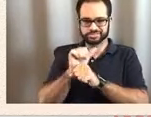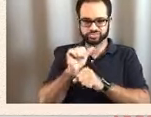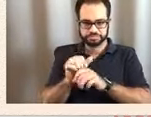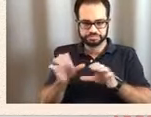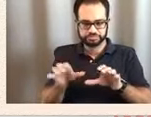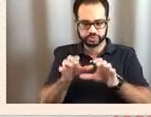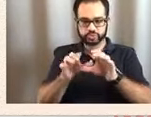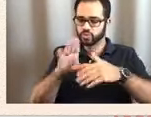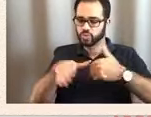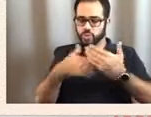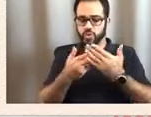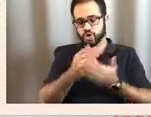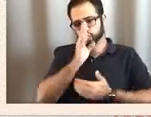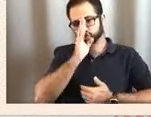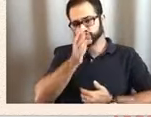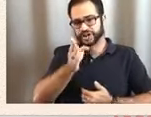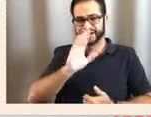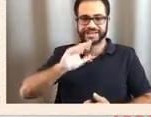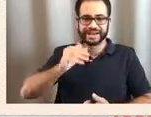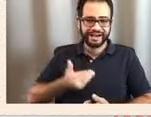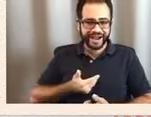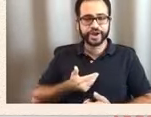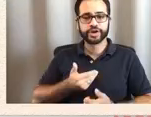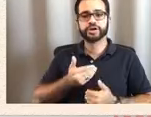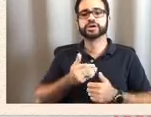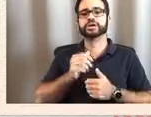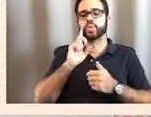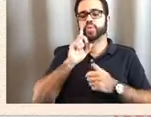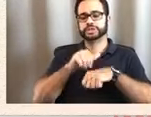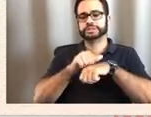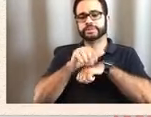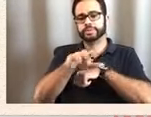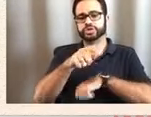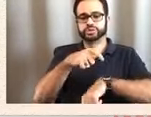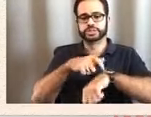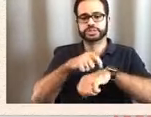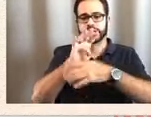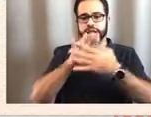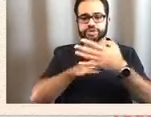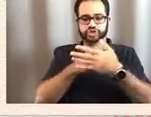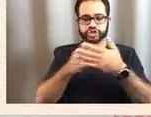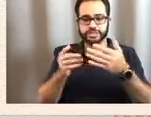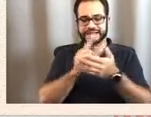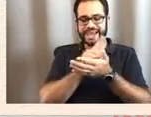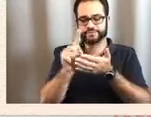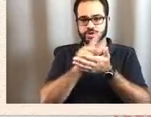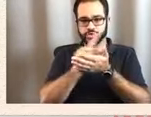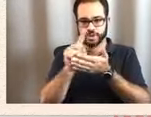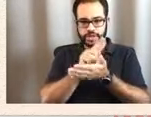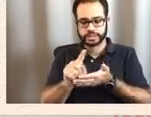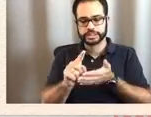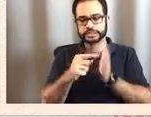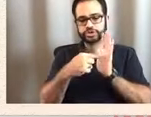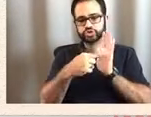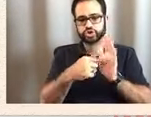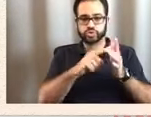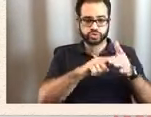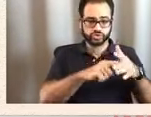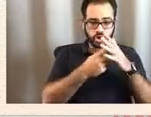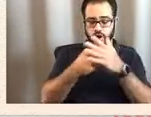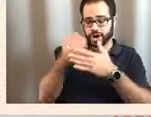hired employees will submit a timesheet to you at the end of each work week that shows the start and end